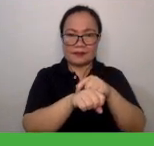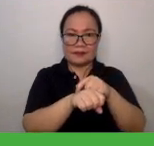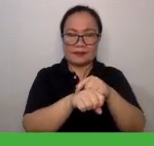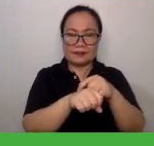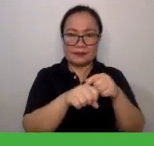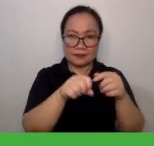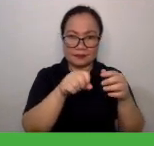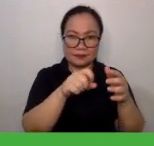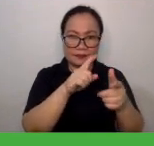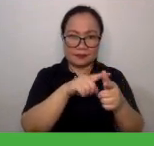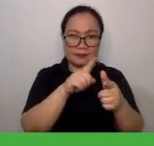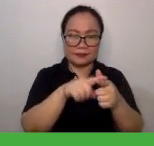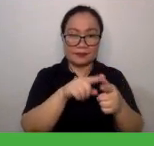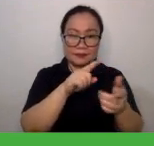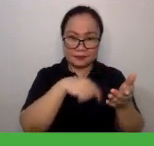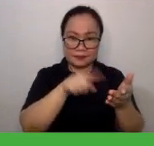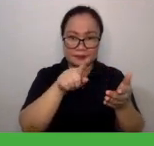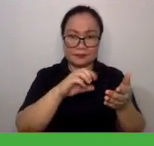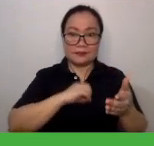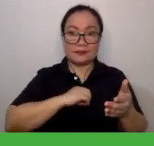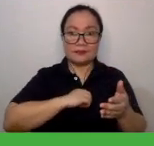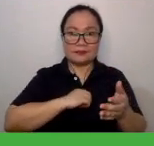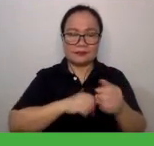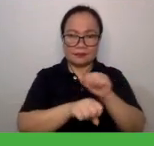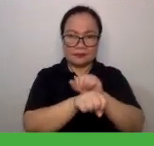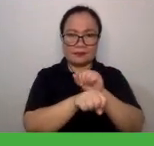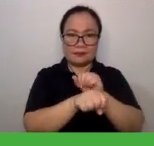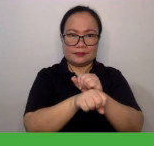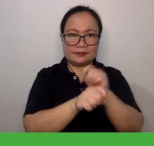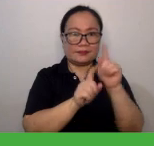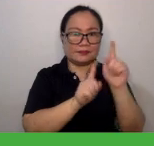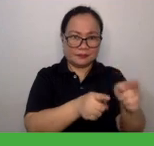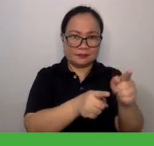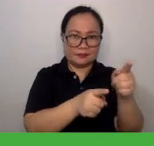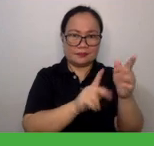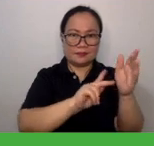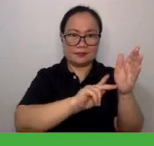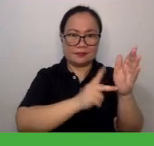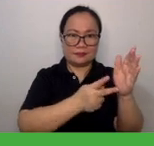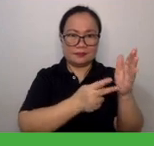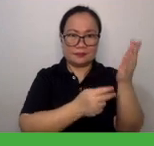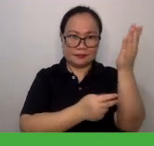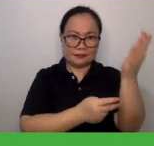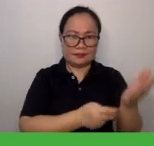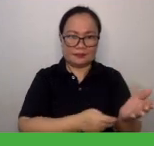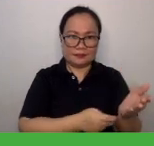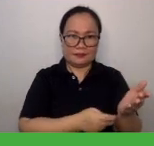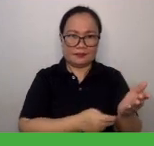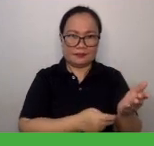Okay, you may check your own work. So, here's the answer.